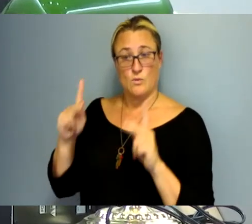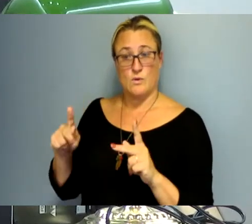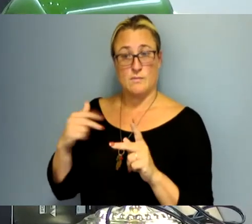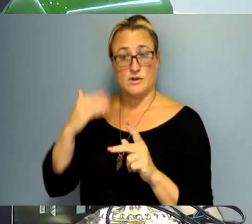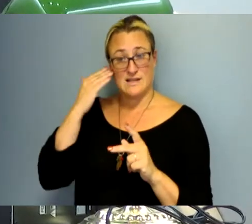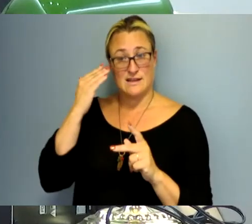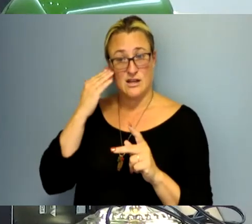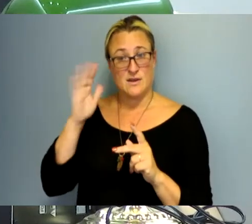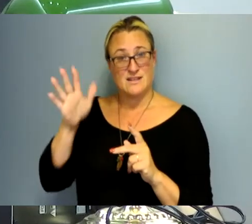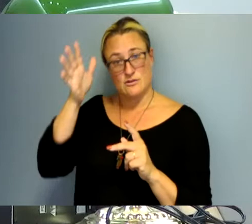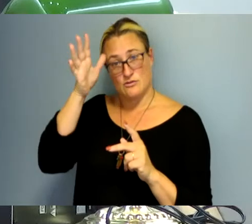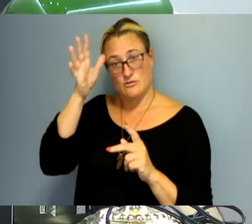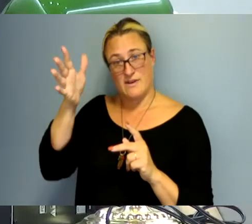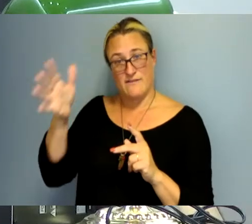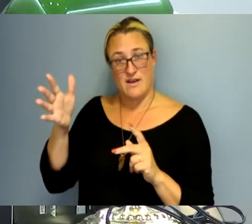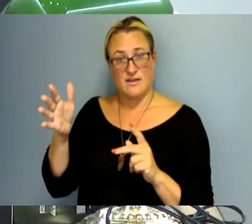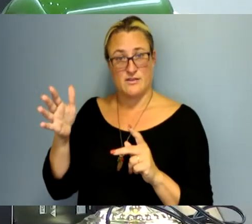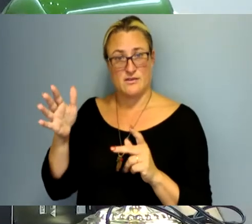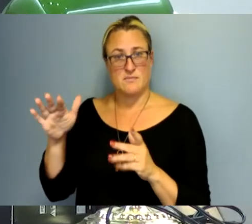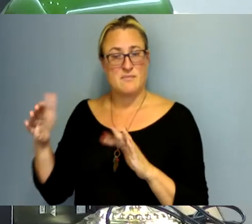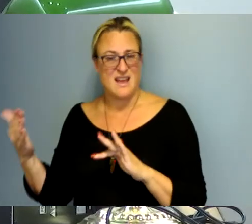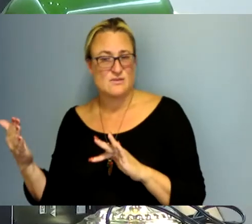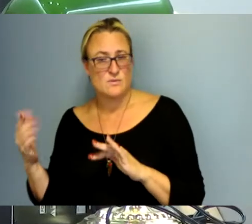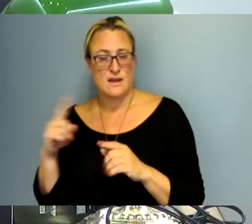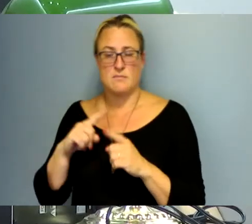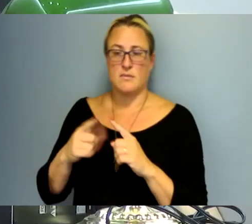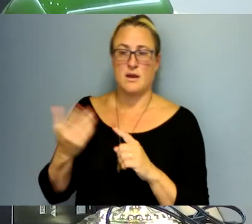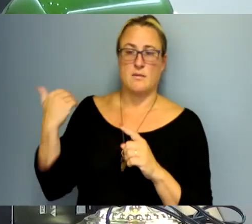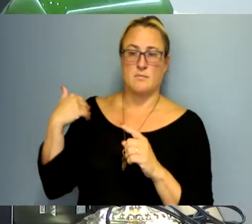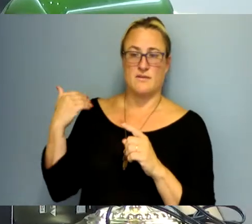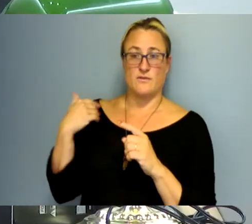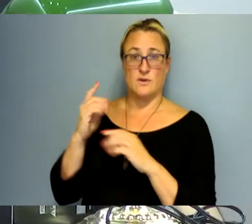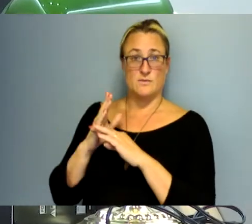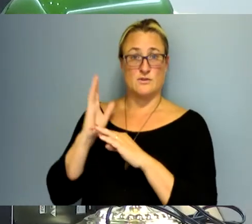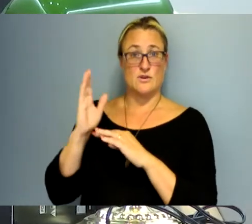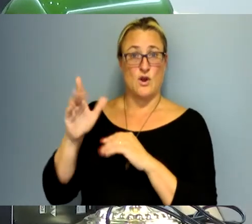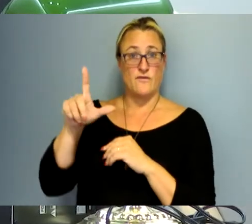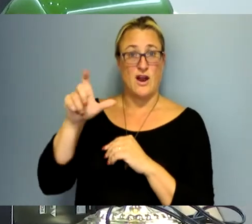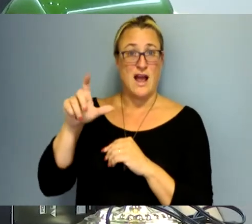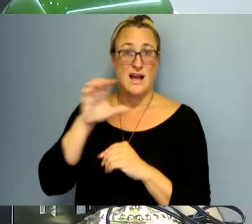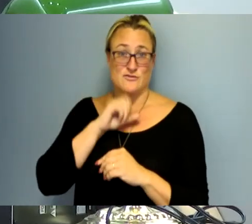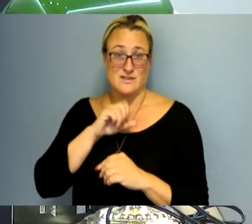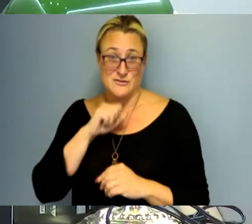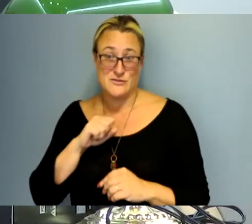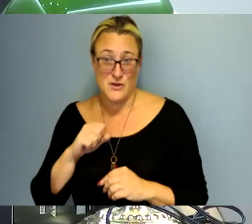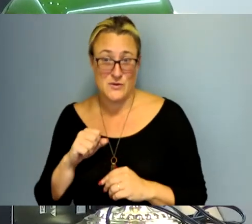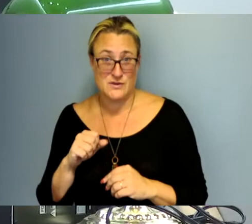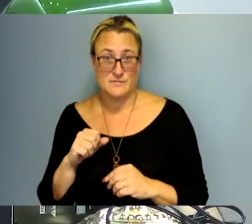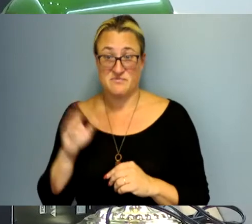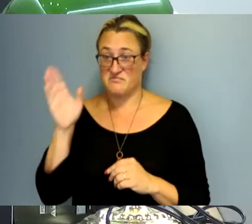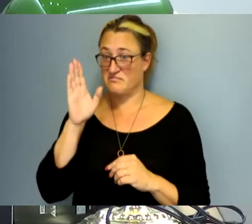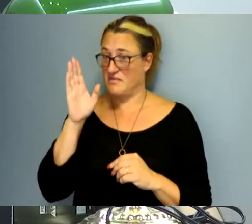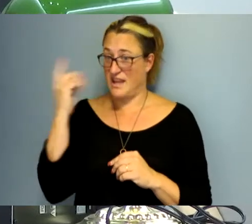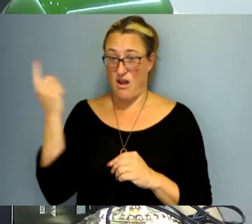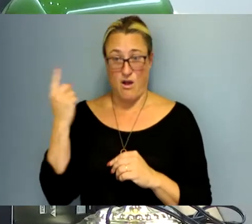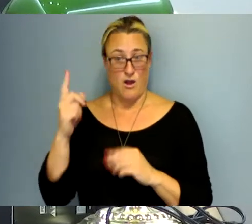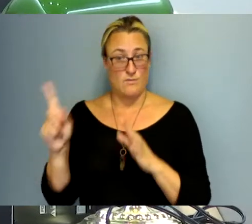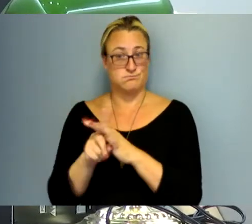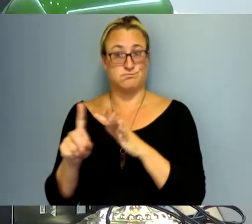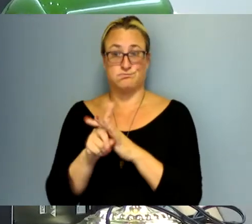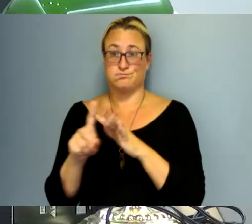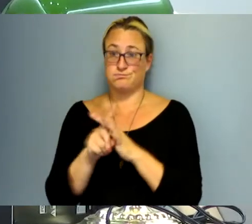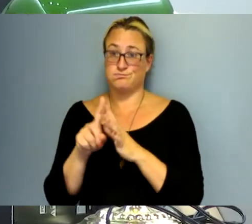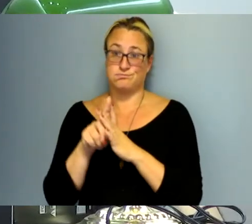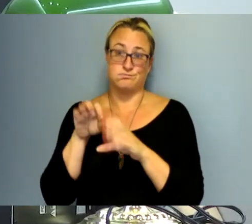his grandfather has since passed away, but his grandfather lived to be over 100, passed away several years ago. Never missed a vote from the age he was